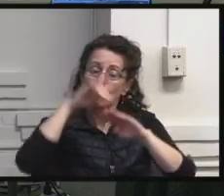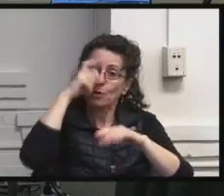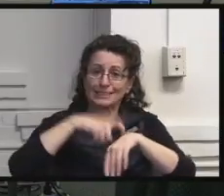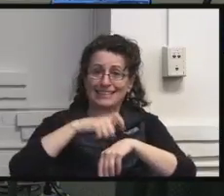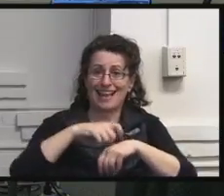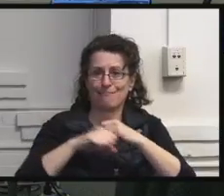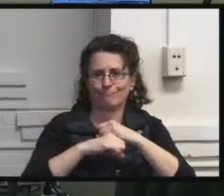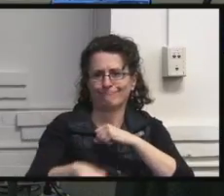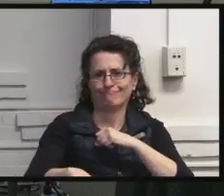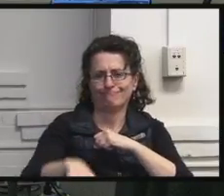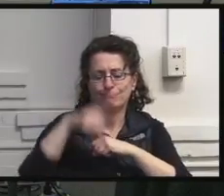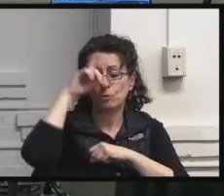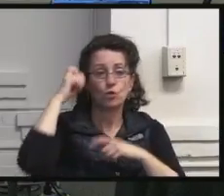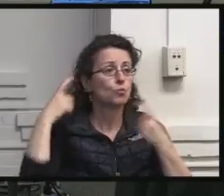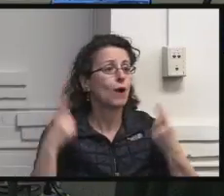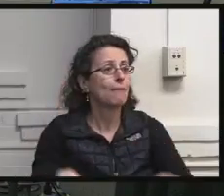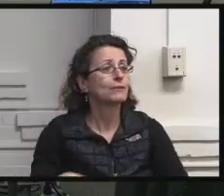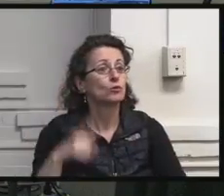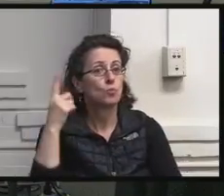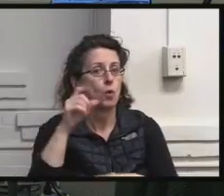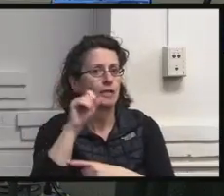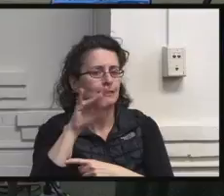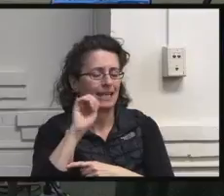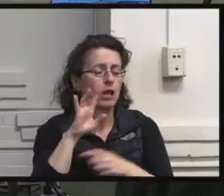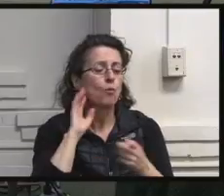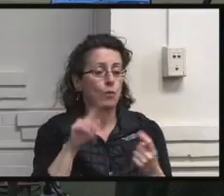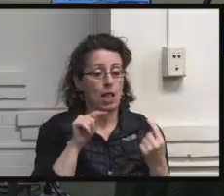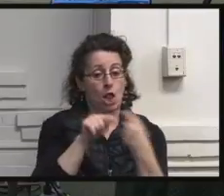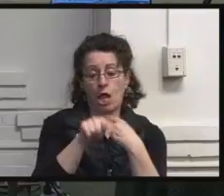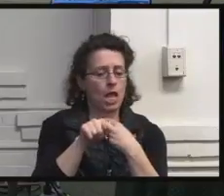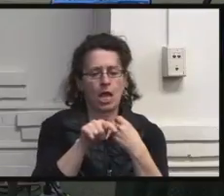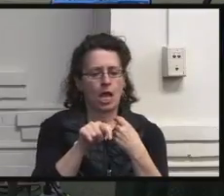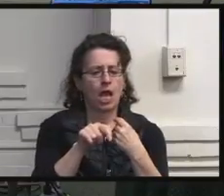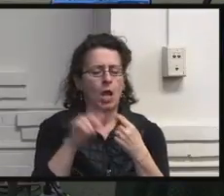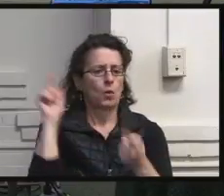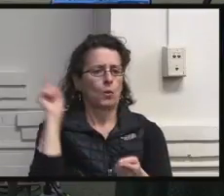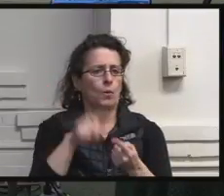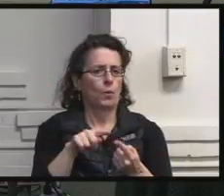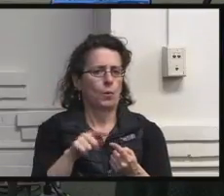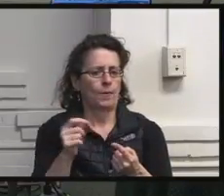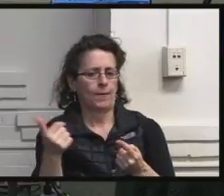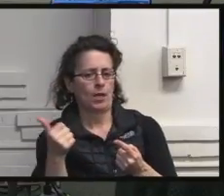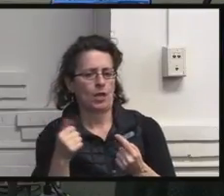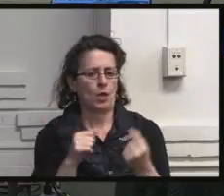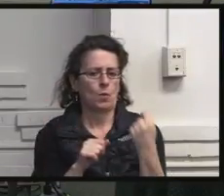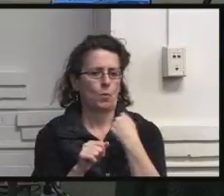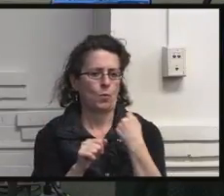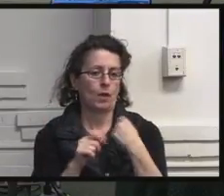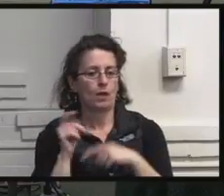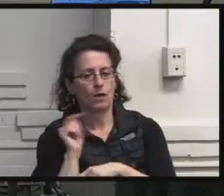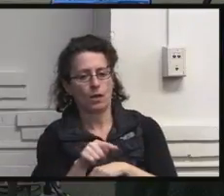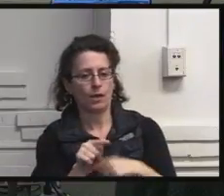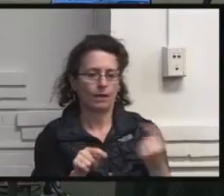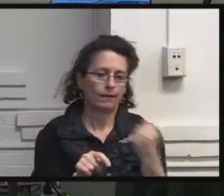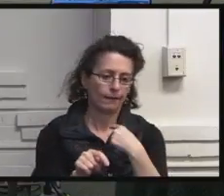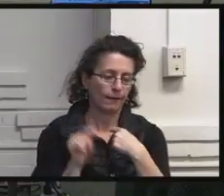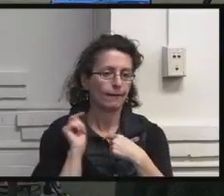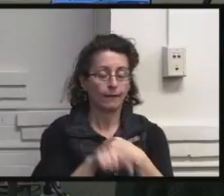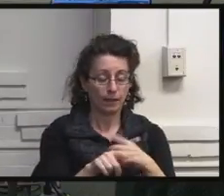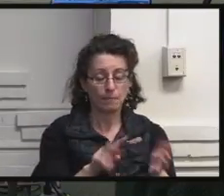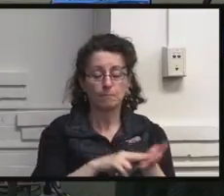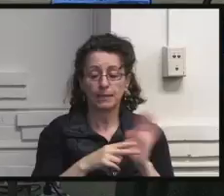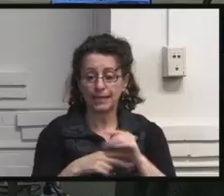actual construction probably another 4 to 6 weeks in addition. So that would take more time. So it looks like everyone's done